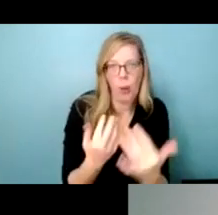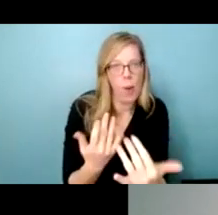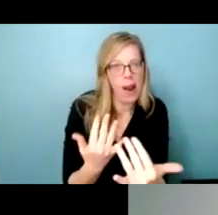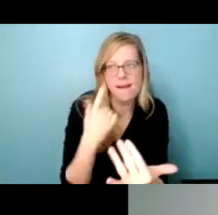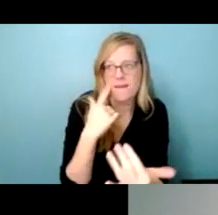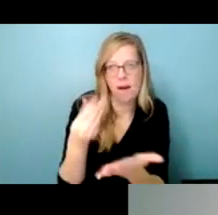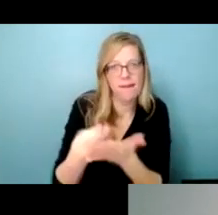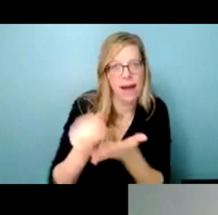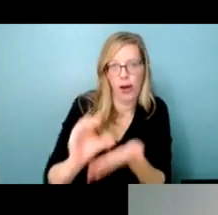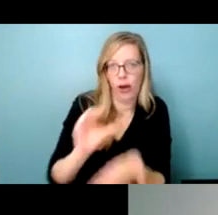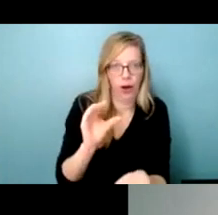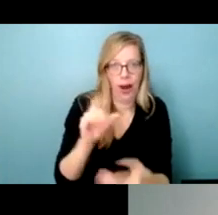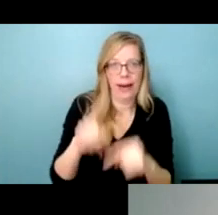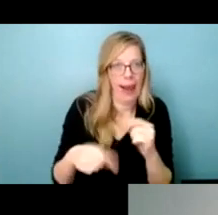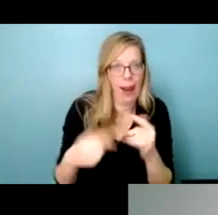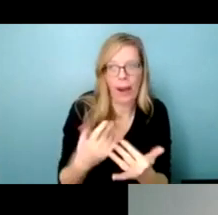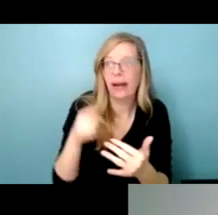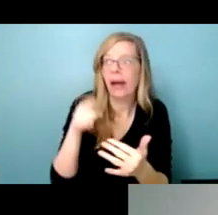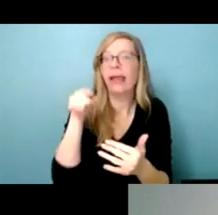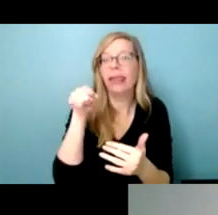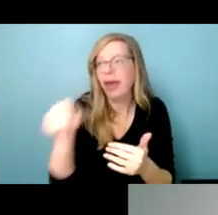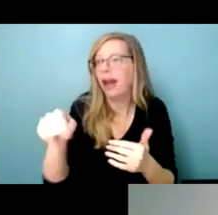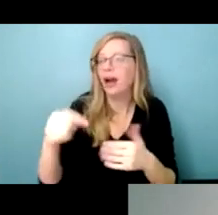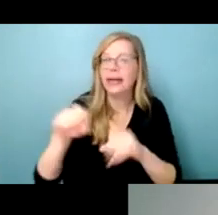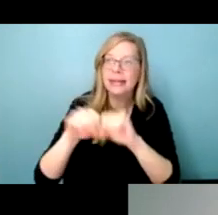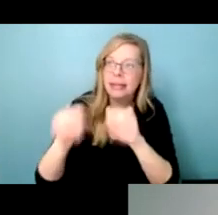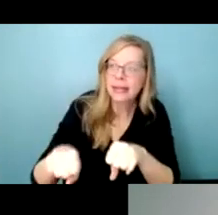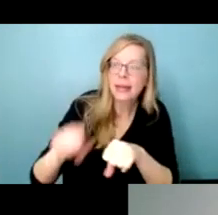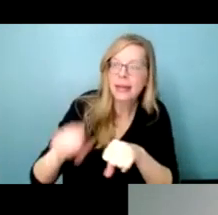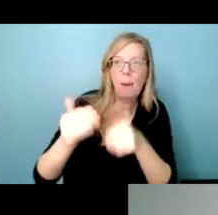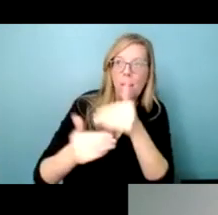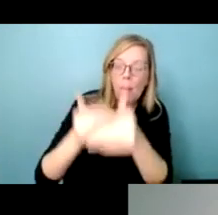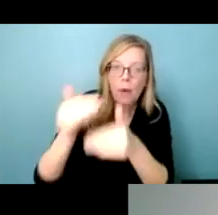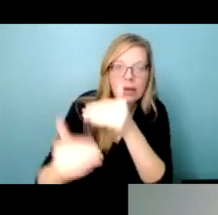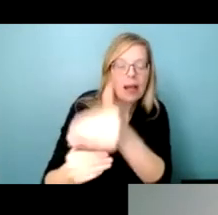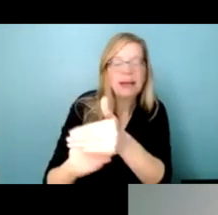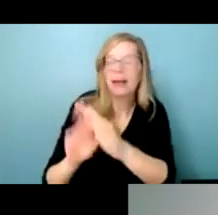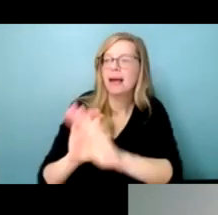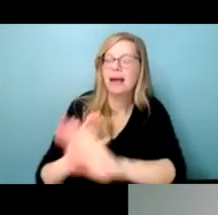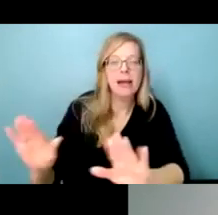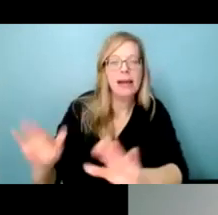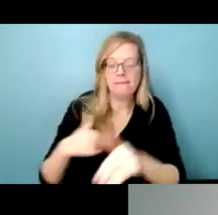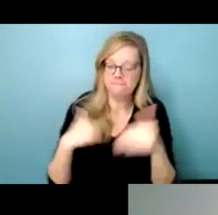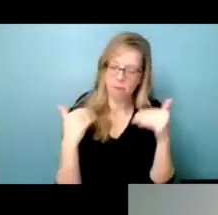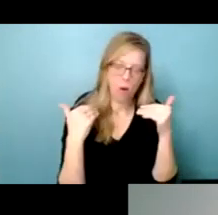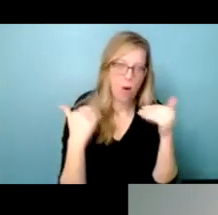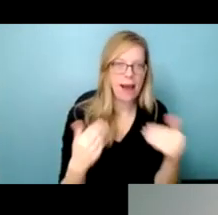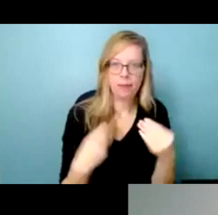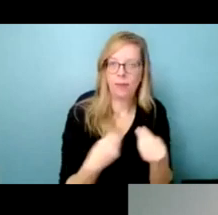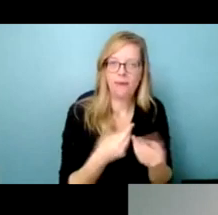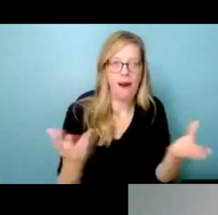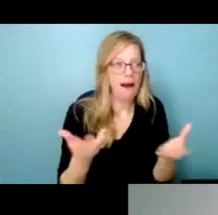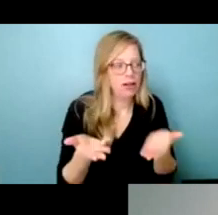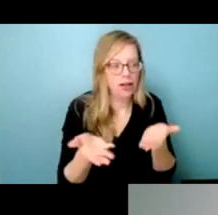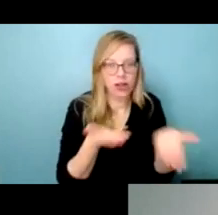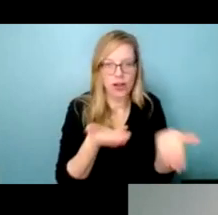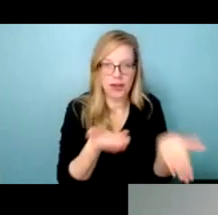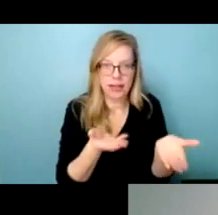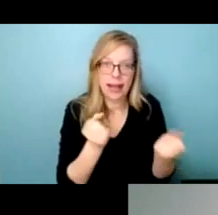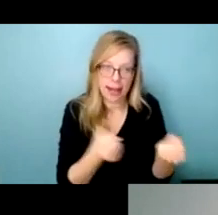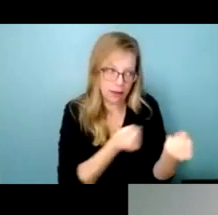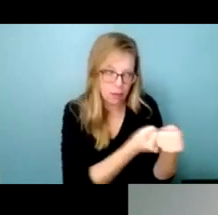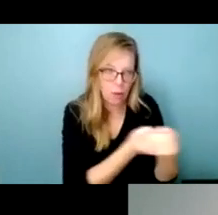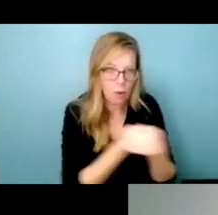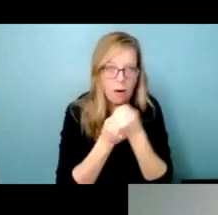and all of their hoops that we need to jump through before we deliver a service that sometimes will be life-saving, that can support a family, a young